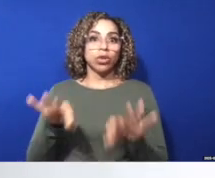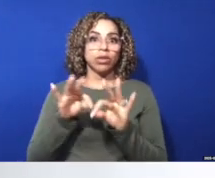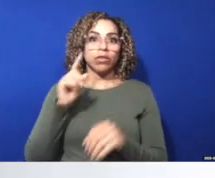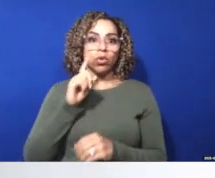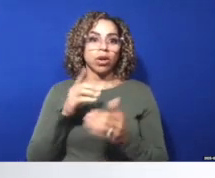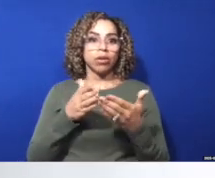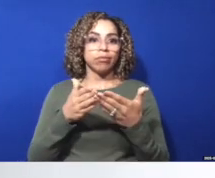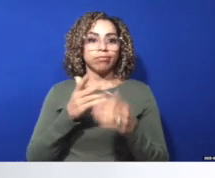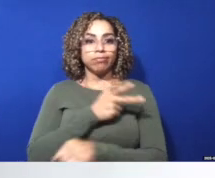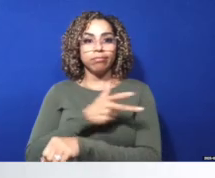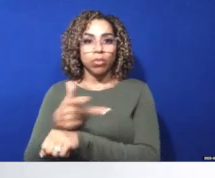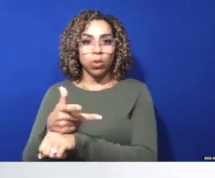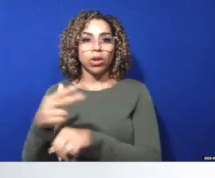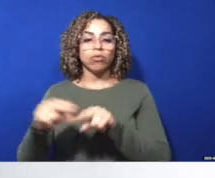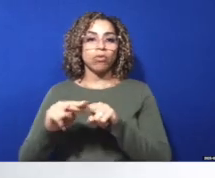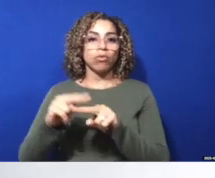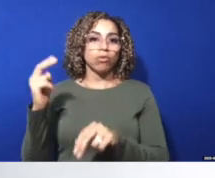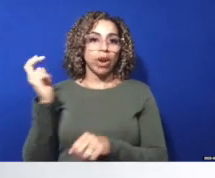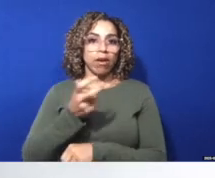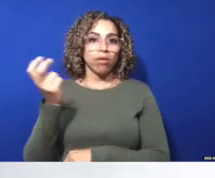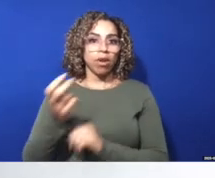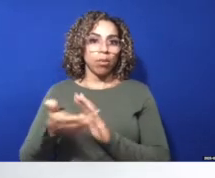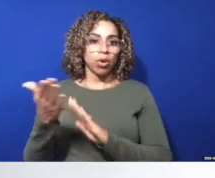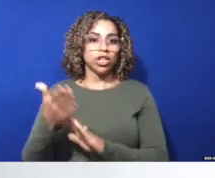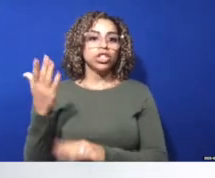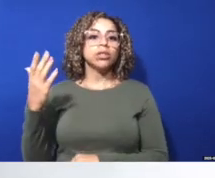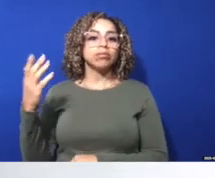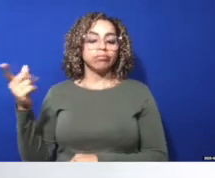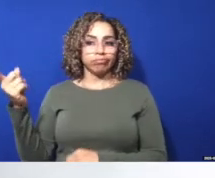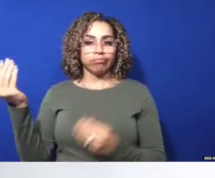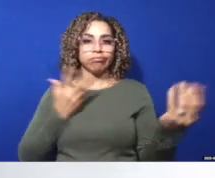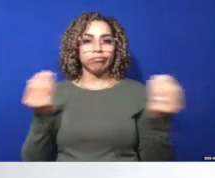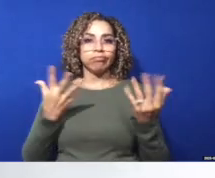operations, and we've heard strong stakeholder support for bringing them into the program.